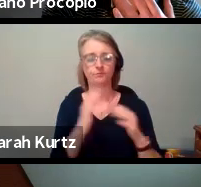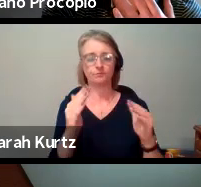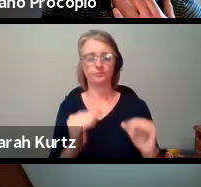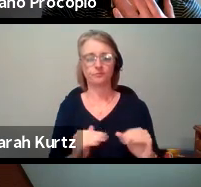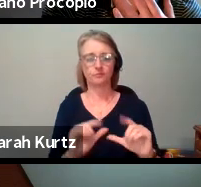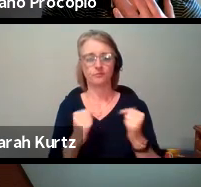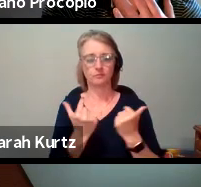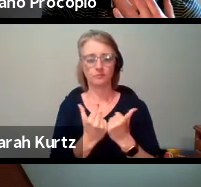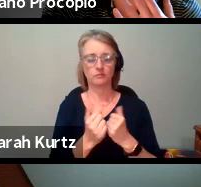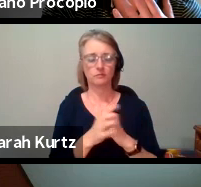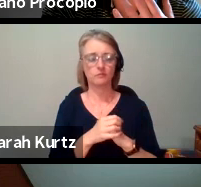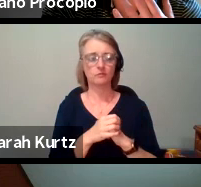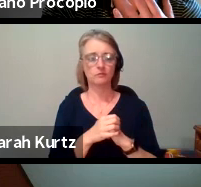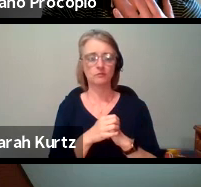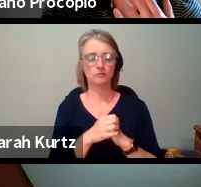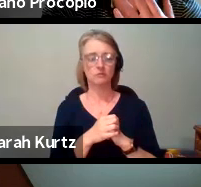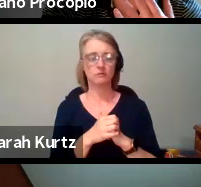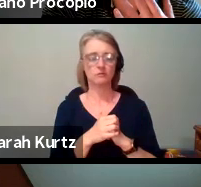And then